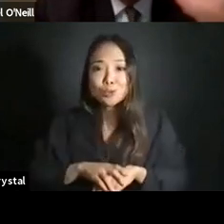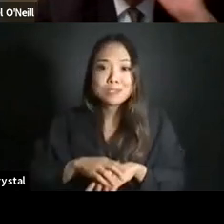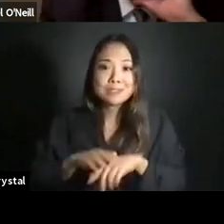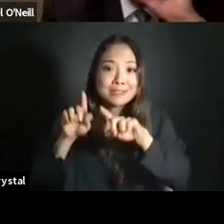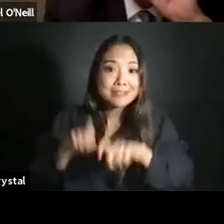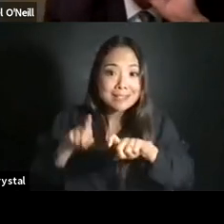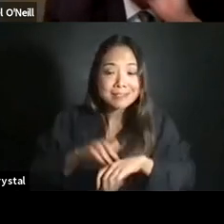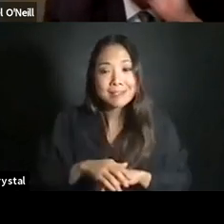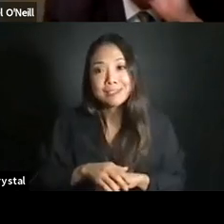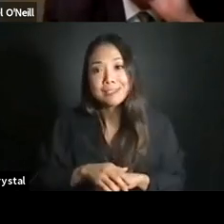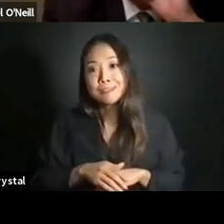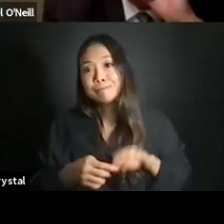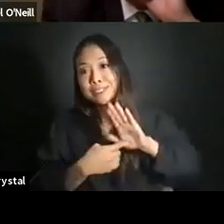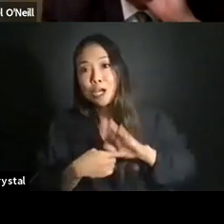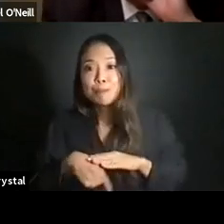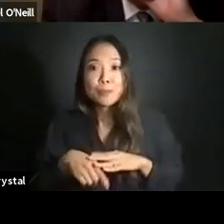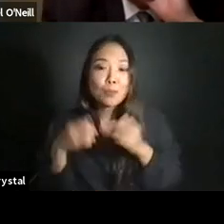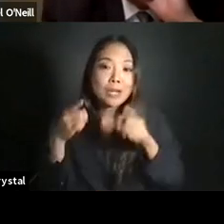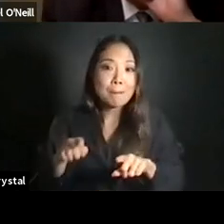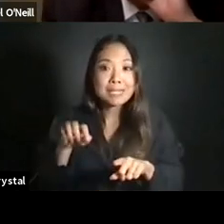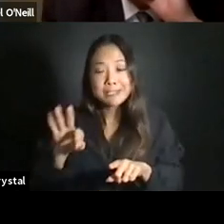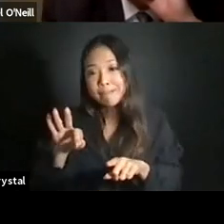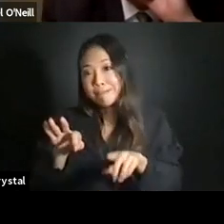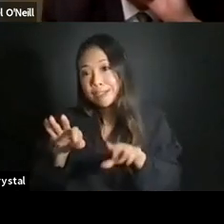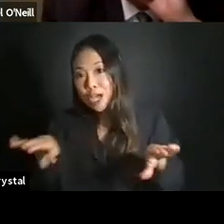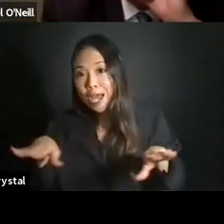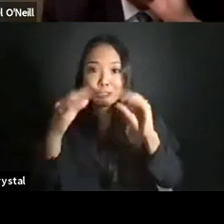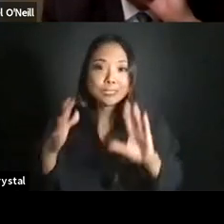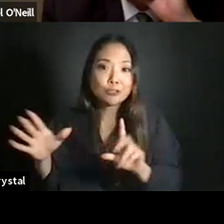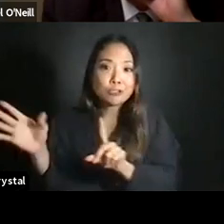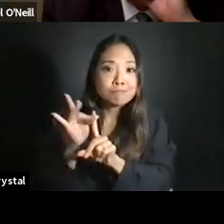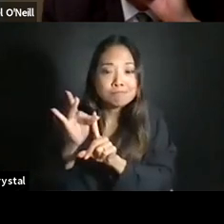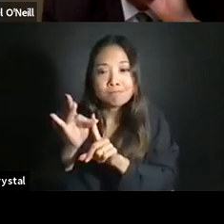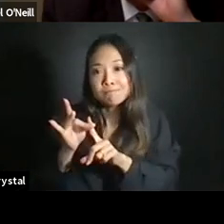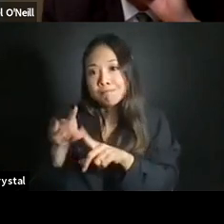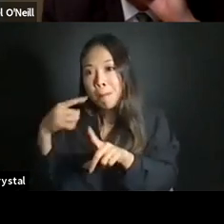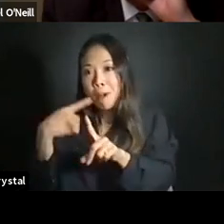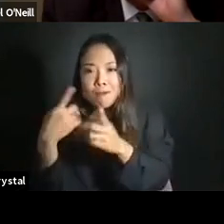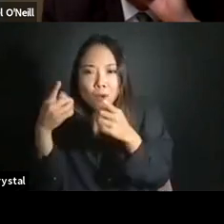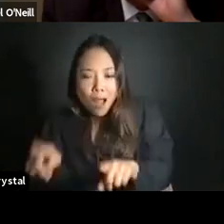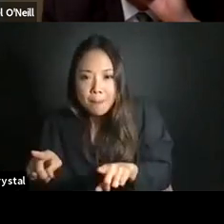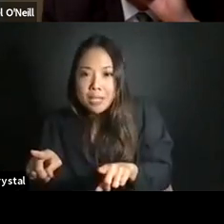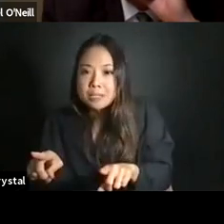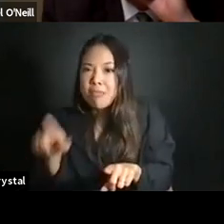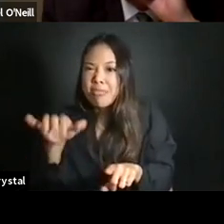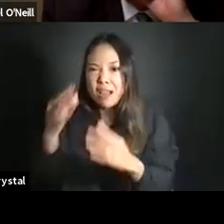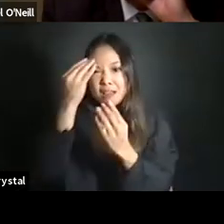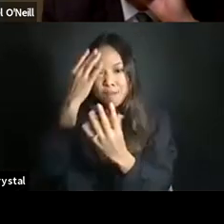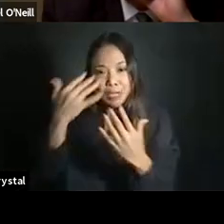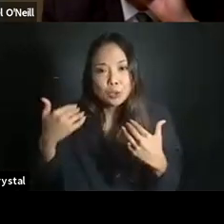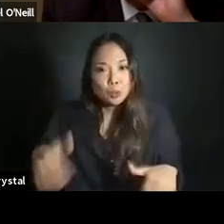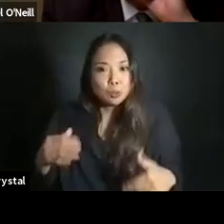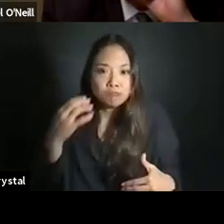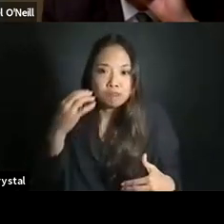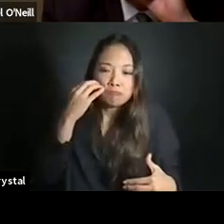your child is impacted or teacher or classroom i'm hoping that there are ways that we can simplify and make